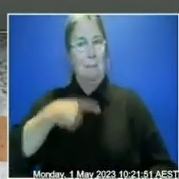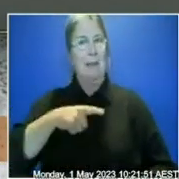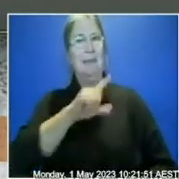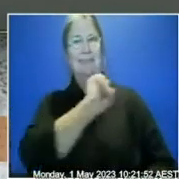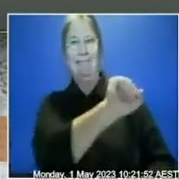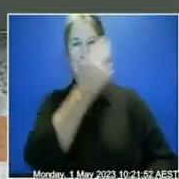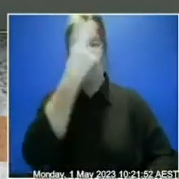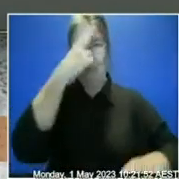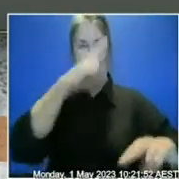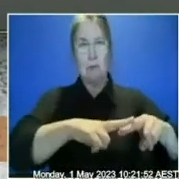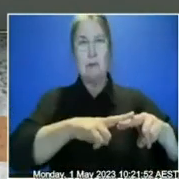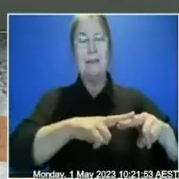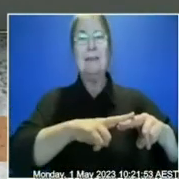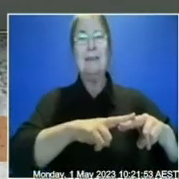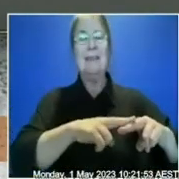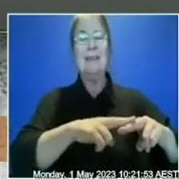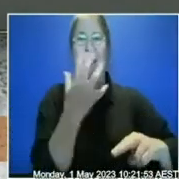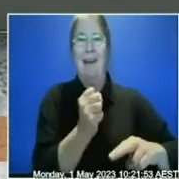timeframes?